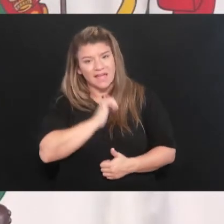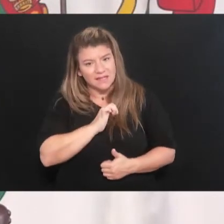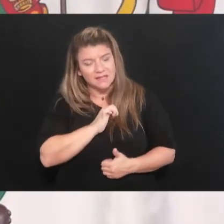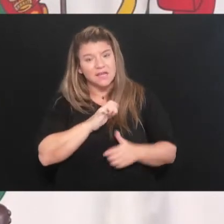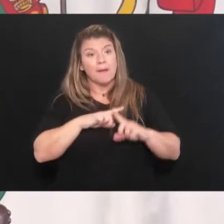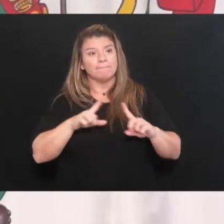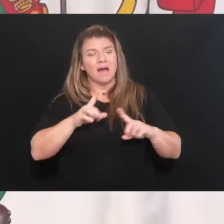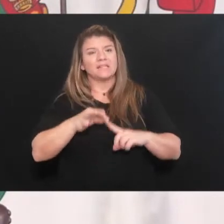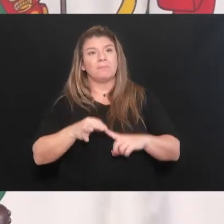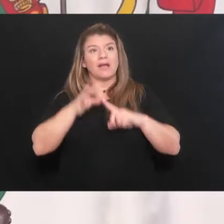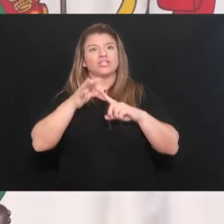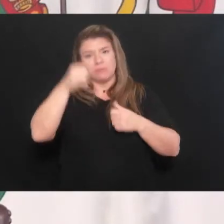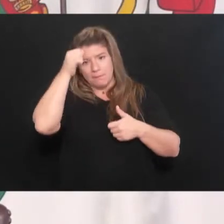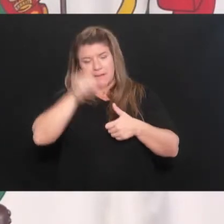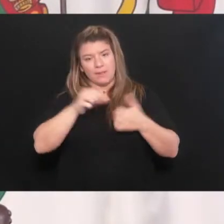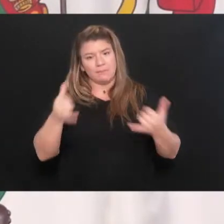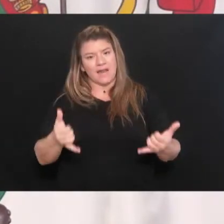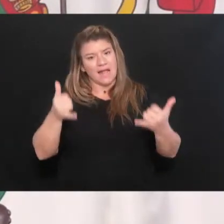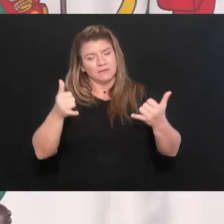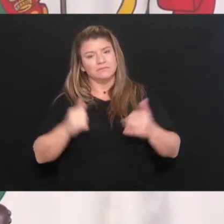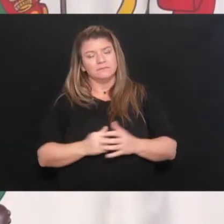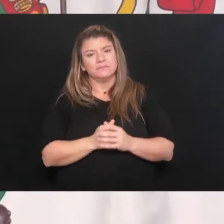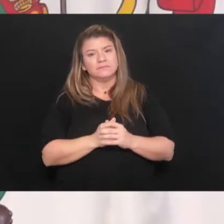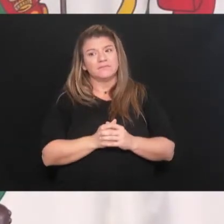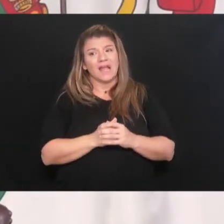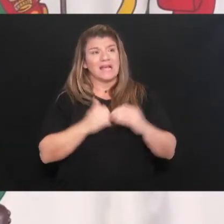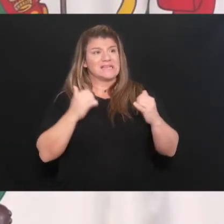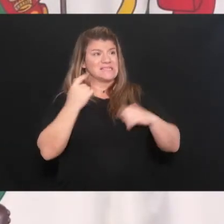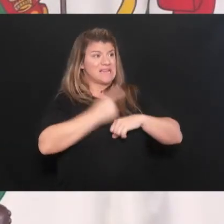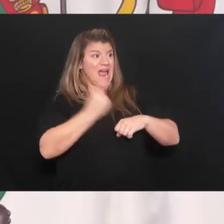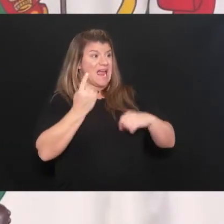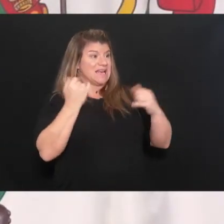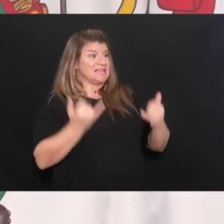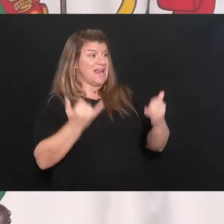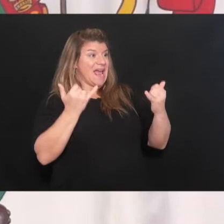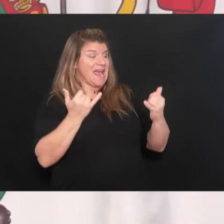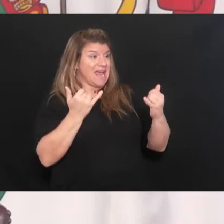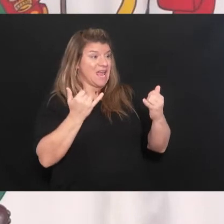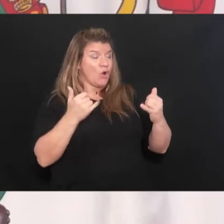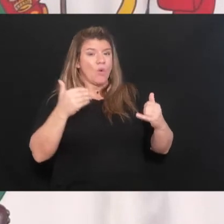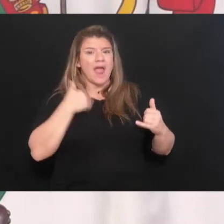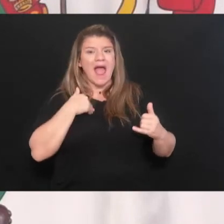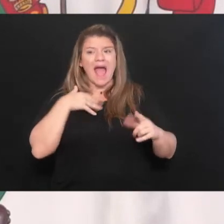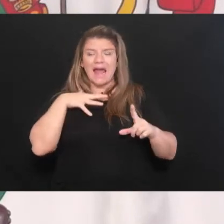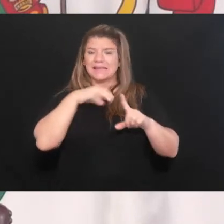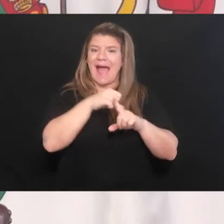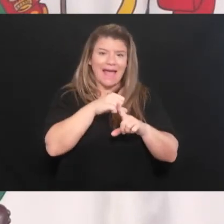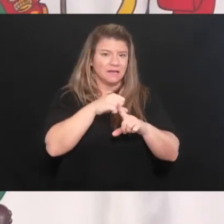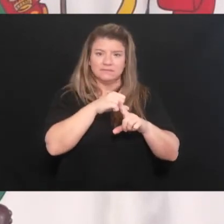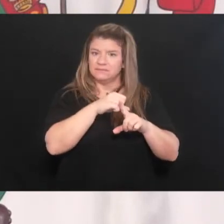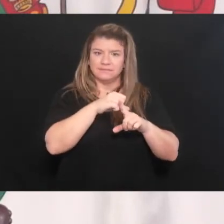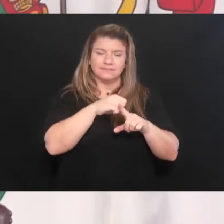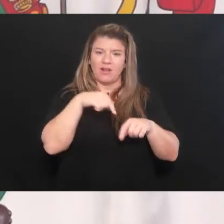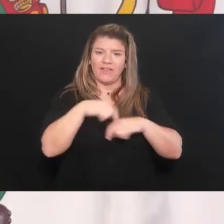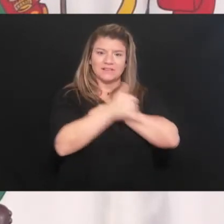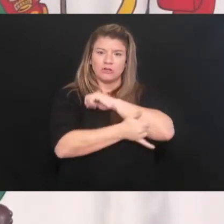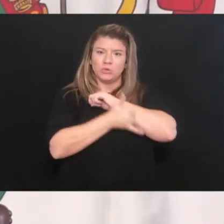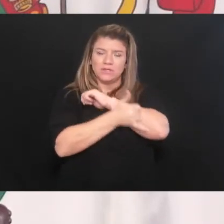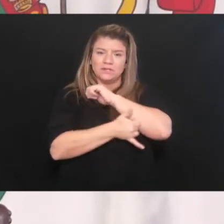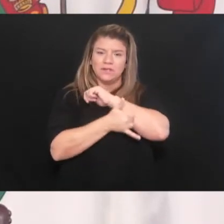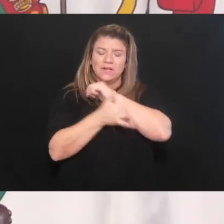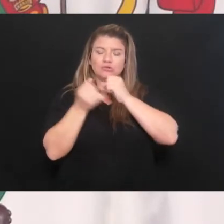but especially remember them on this day. A day when, we had an attack on this country, and